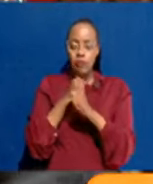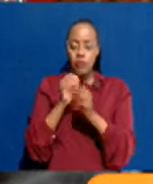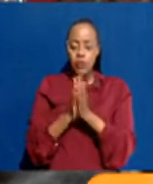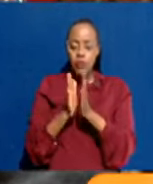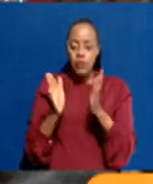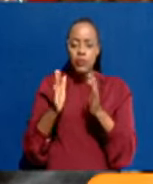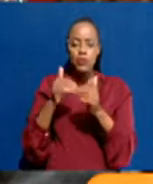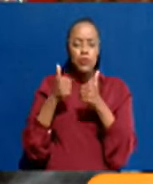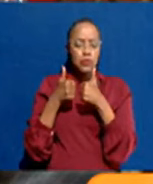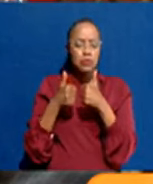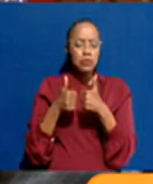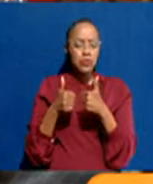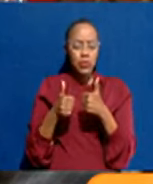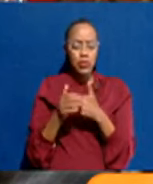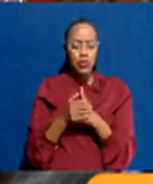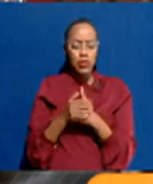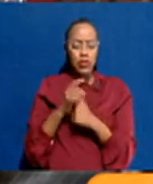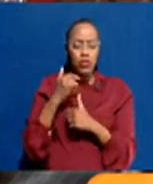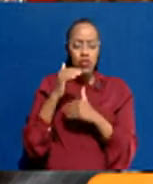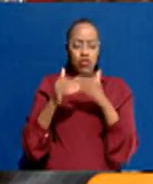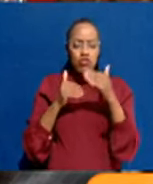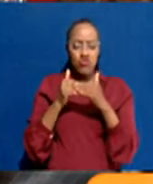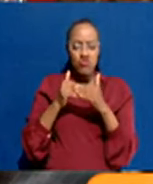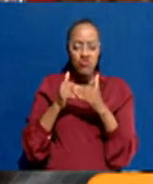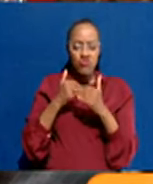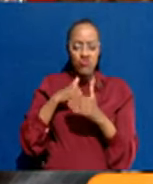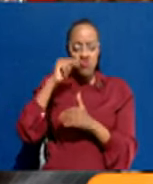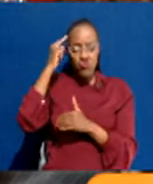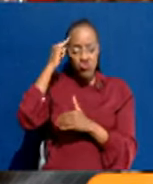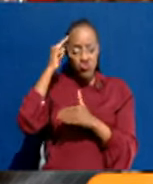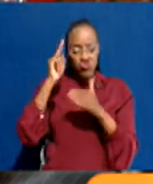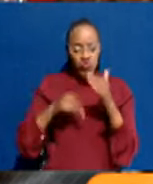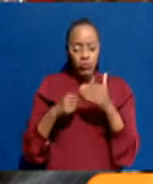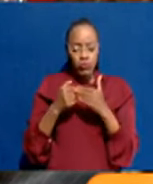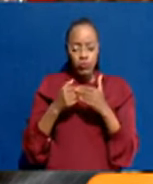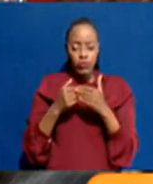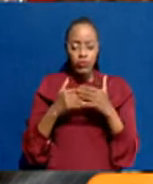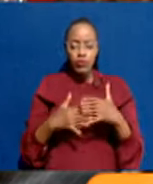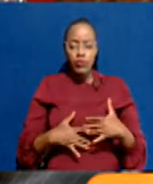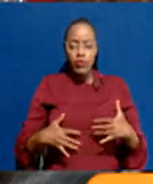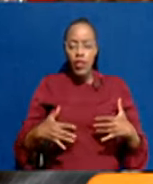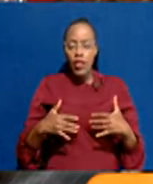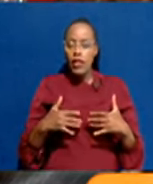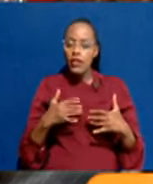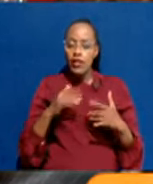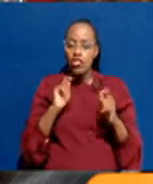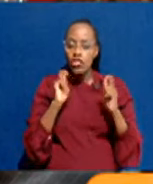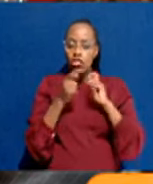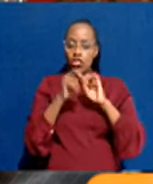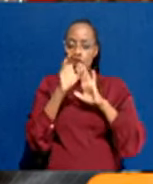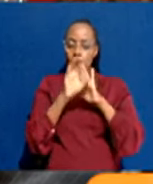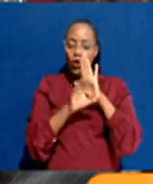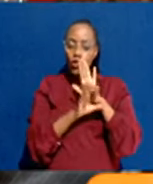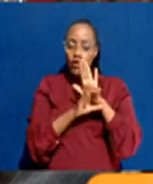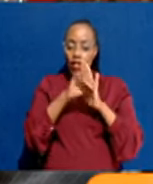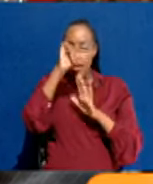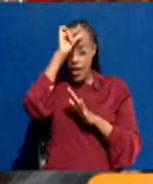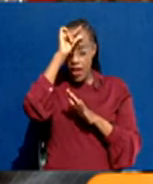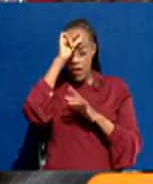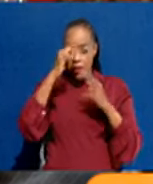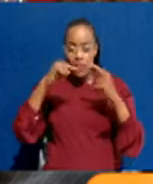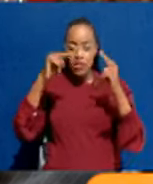very well. And we thought the referendum, would be, the government would